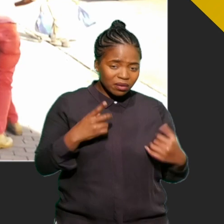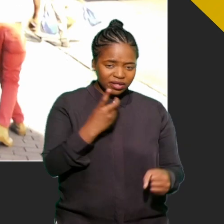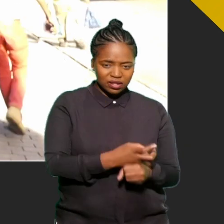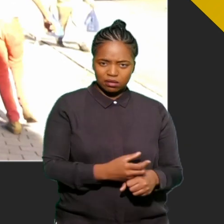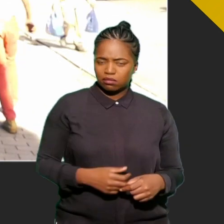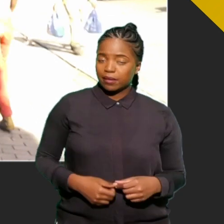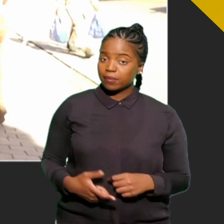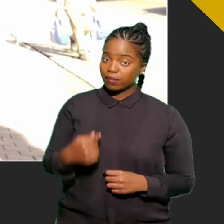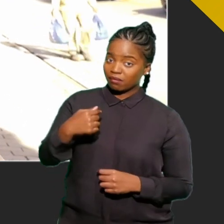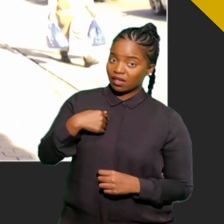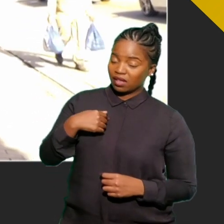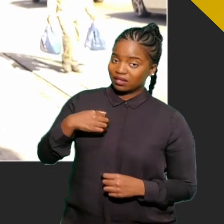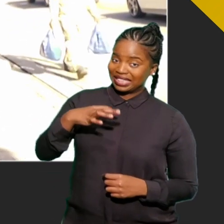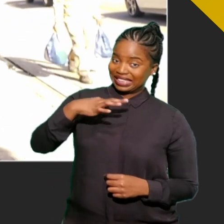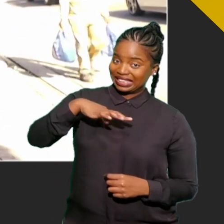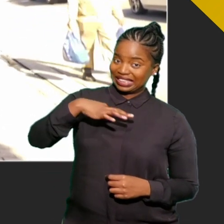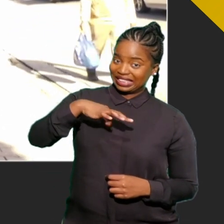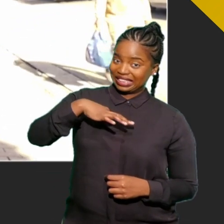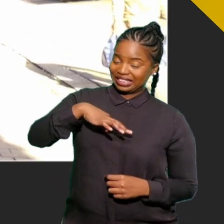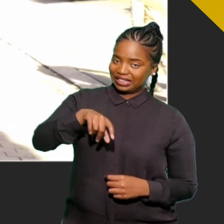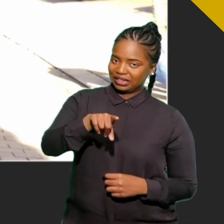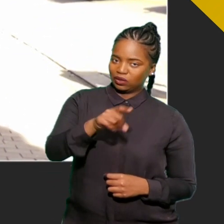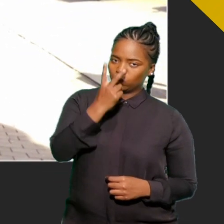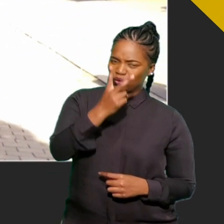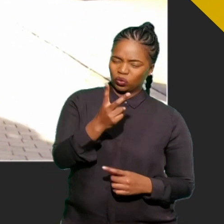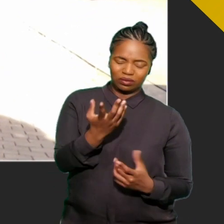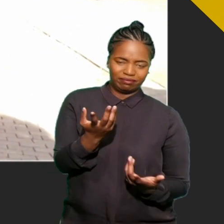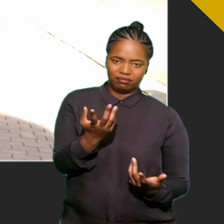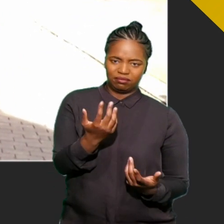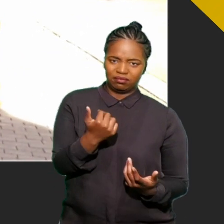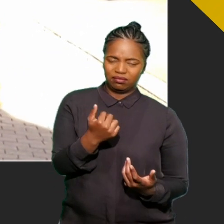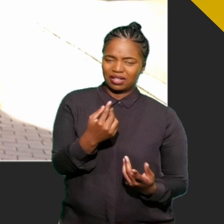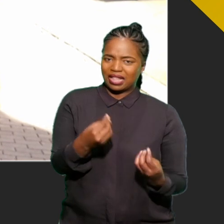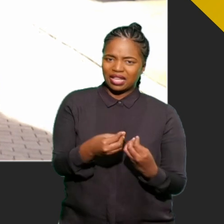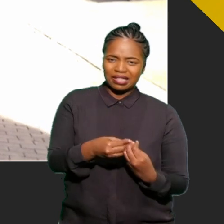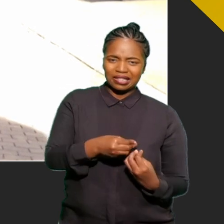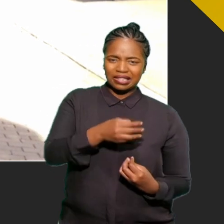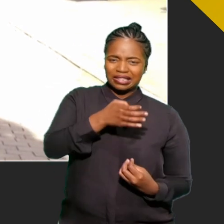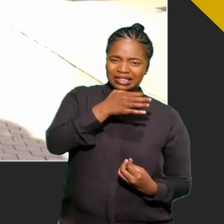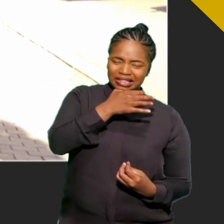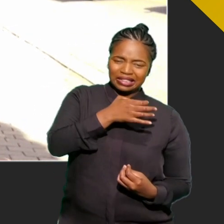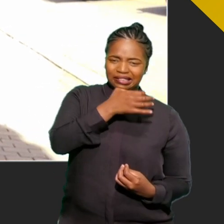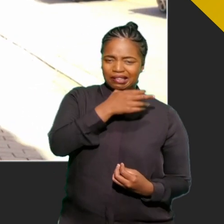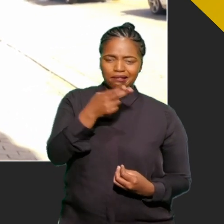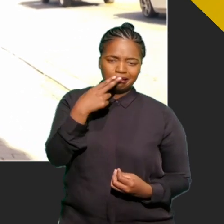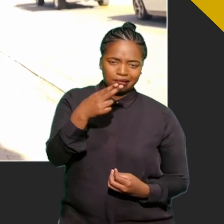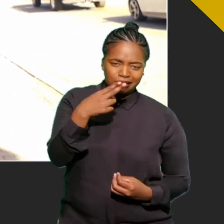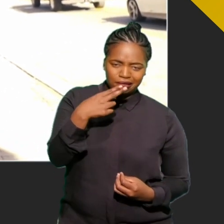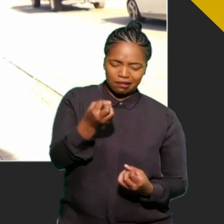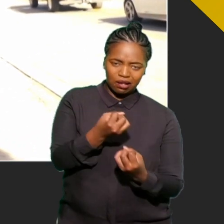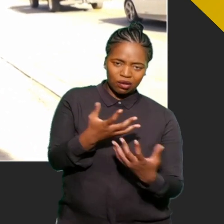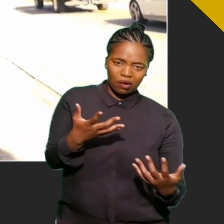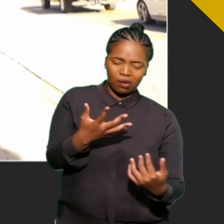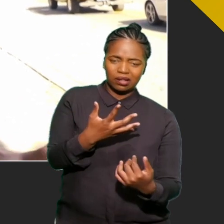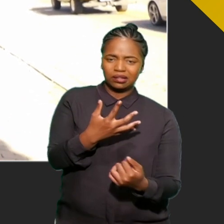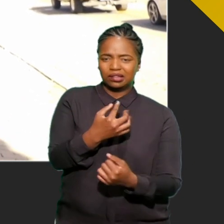with us as teenagers, we're so caught up in substance abuse. We drink a lot, we smoke a lot. So I